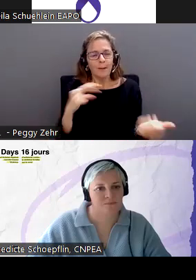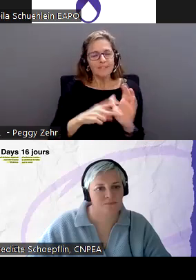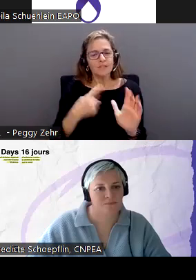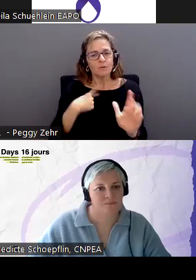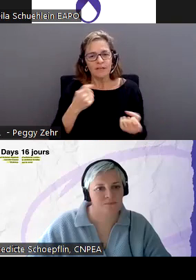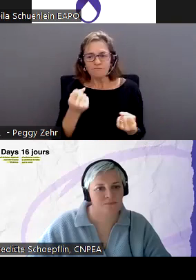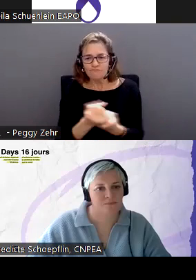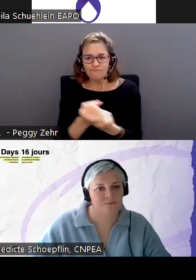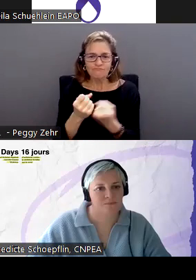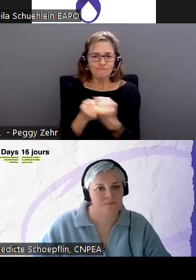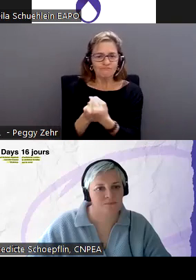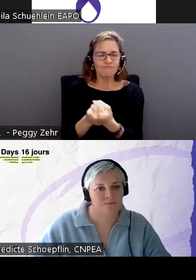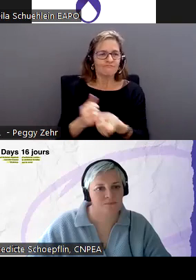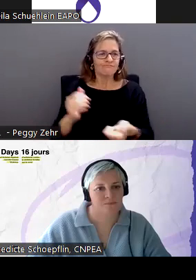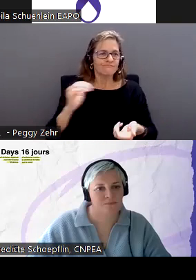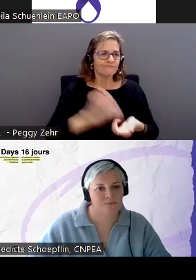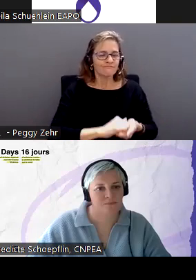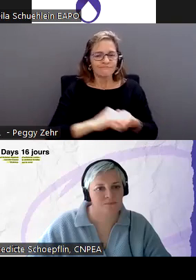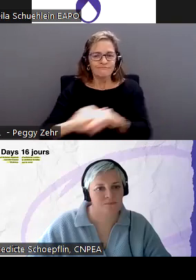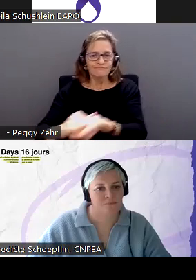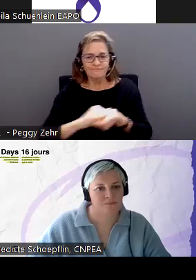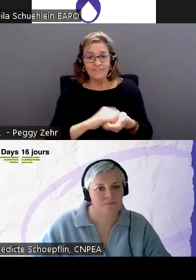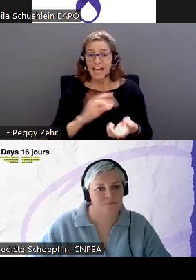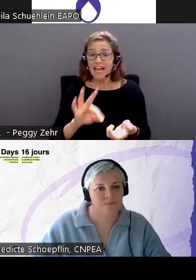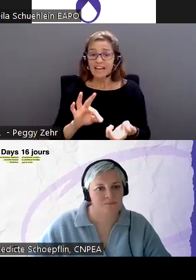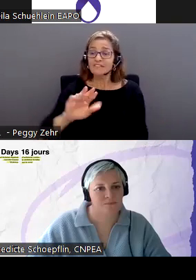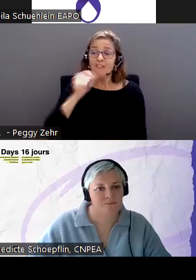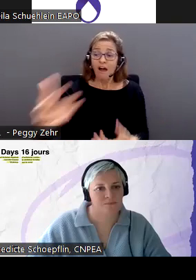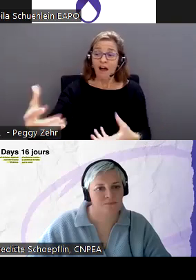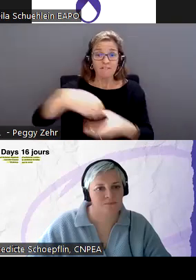to, sort of the sad view of the future.